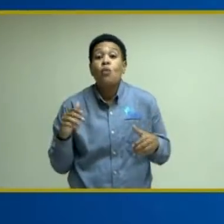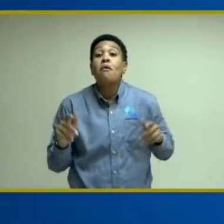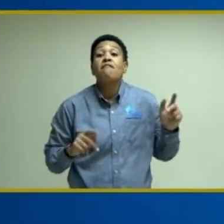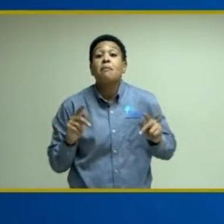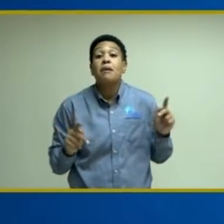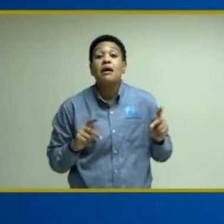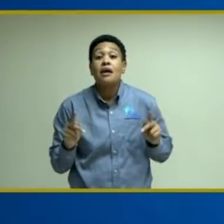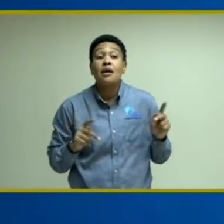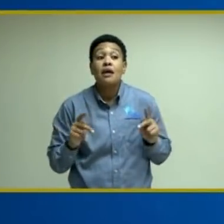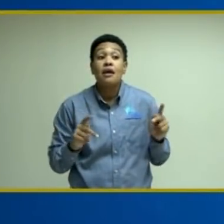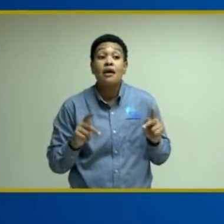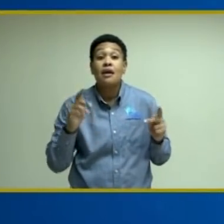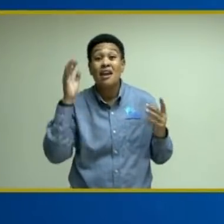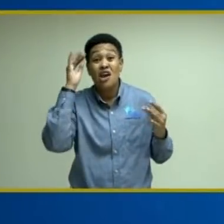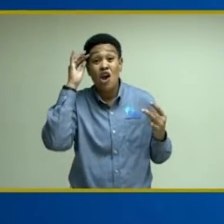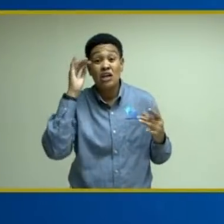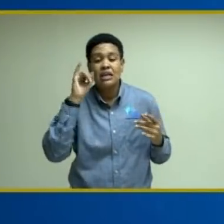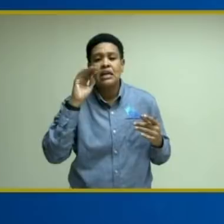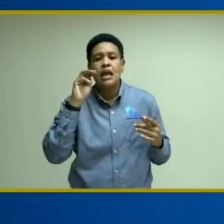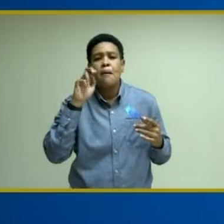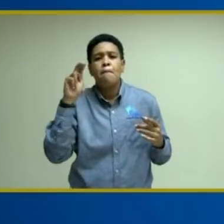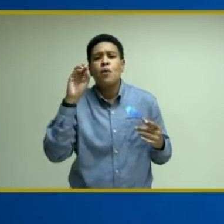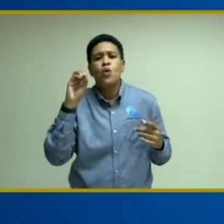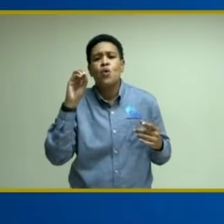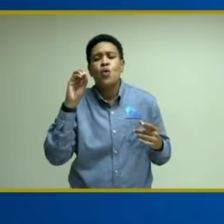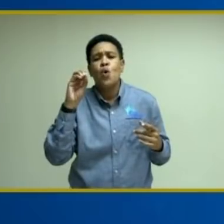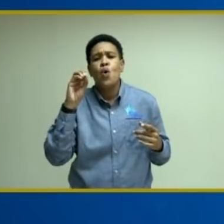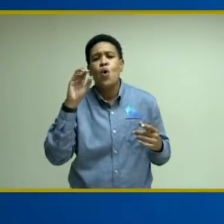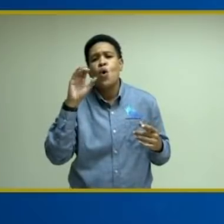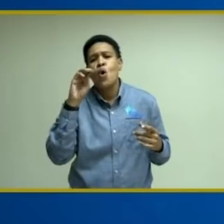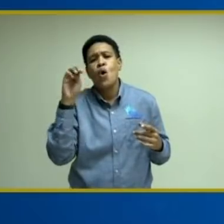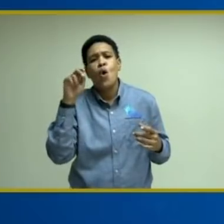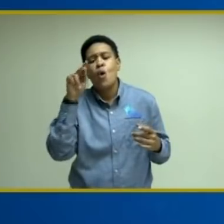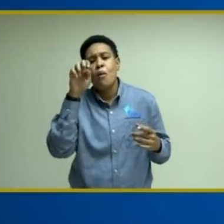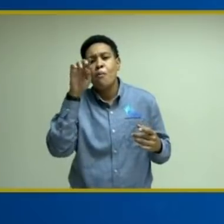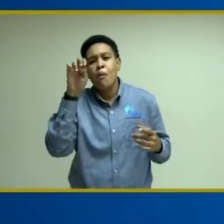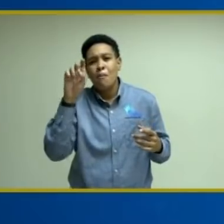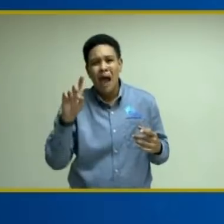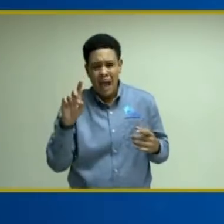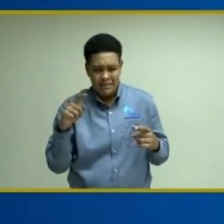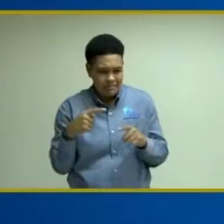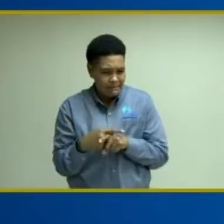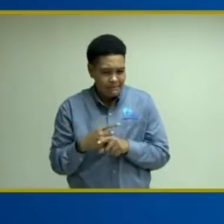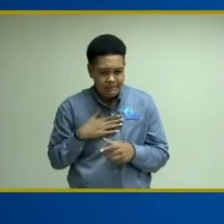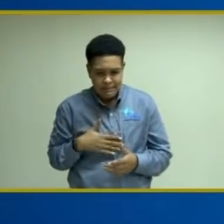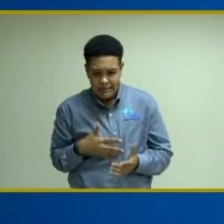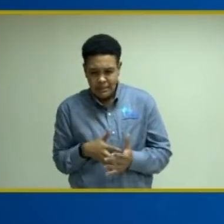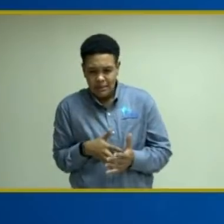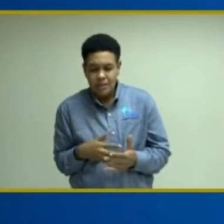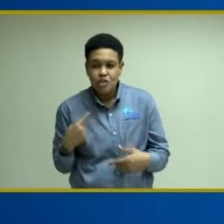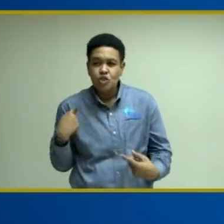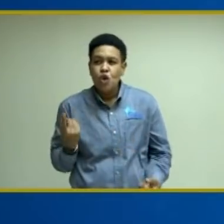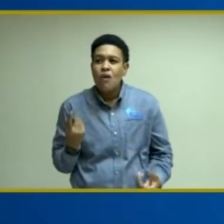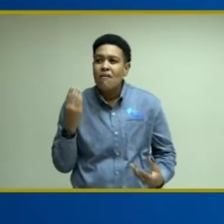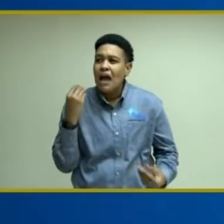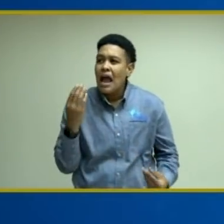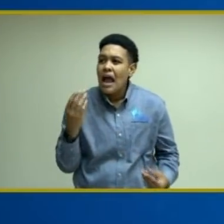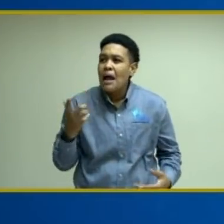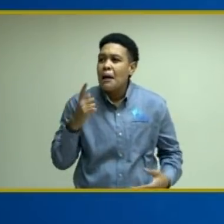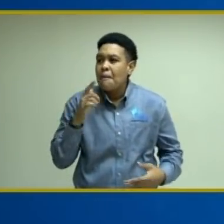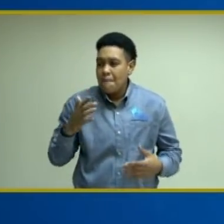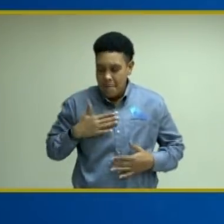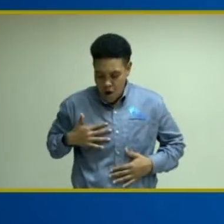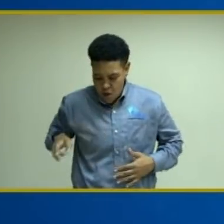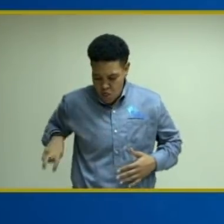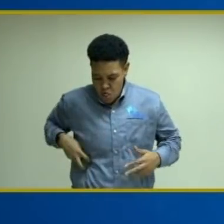persons considered immunocompromised, so far the information that we have: transplant